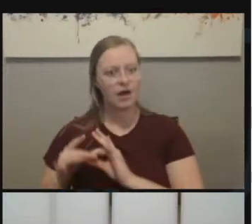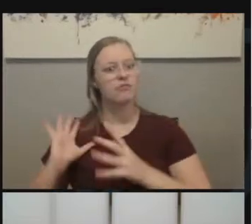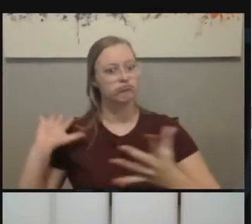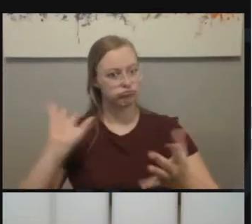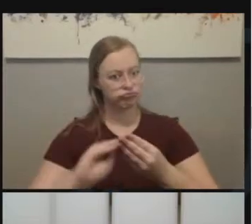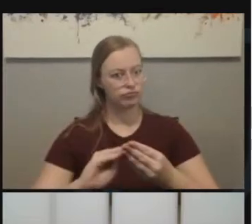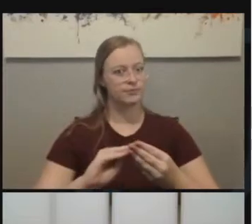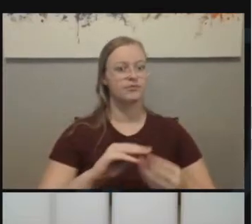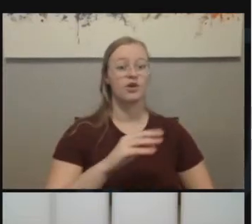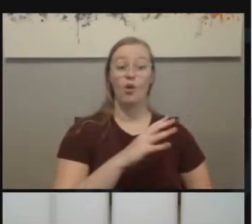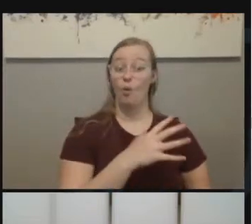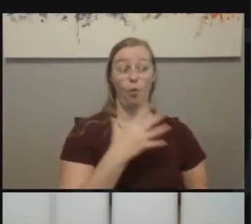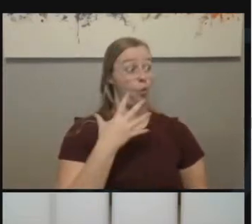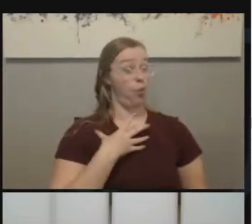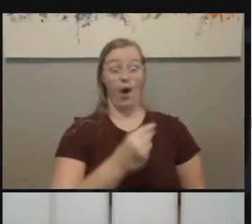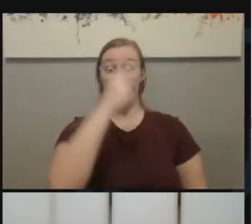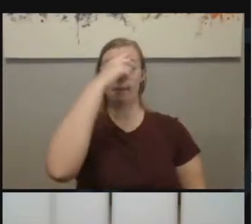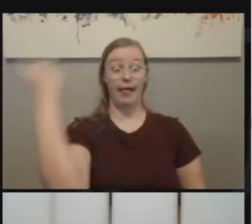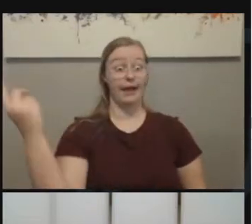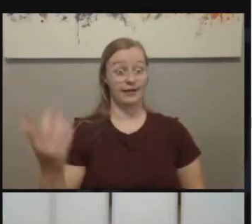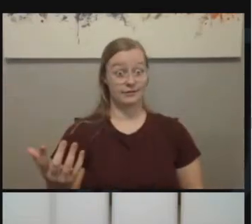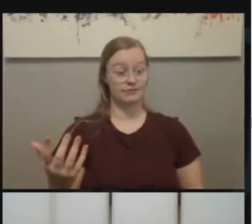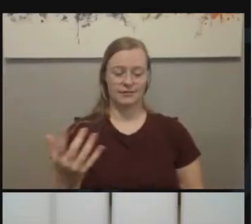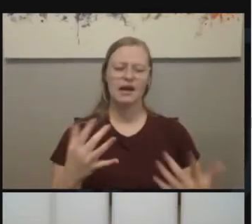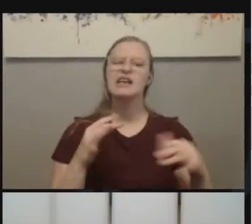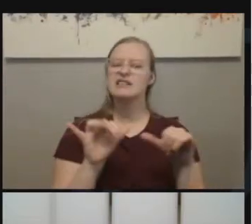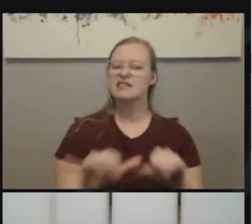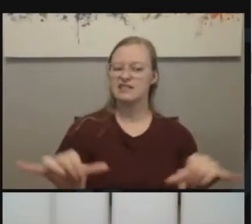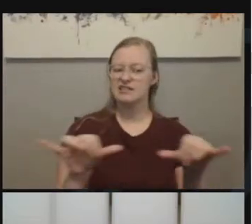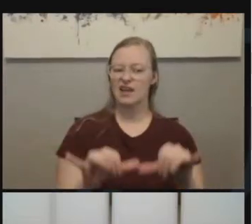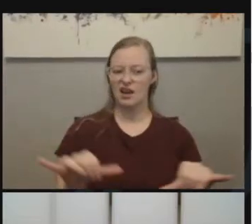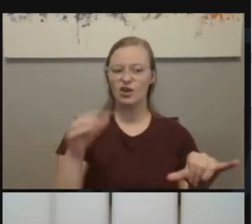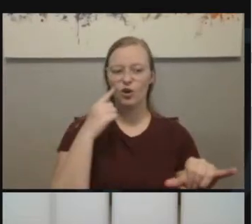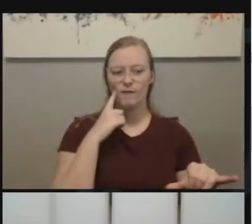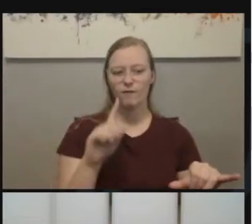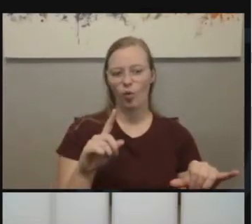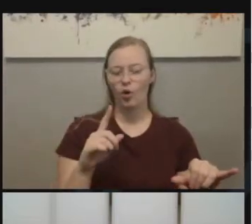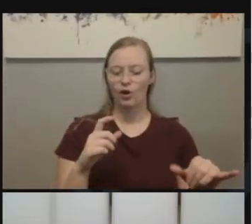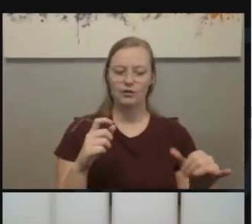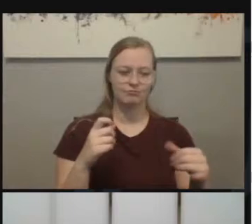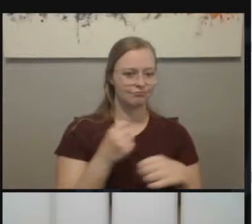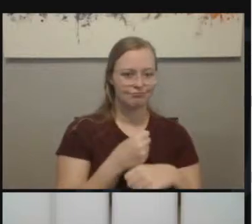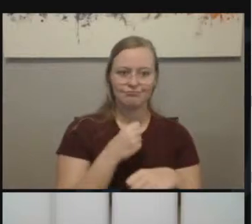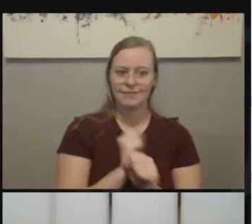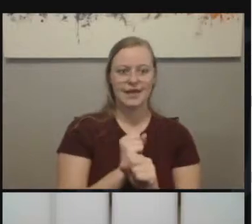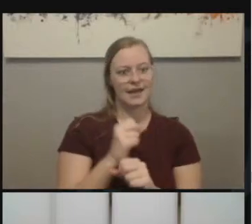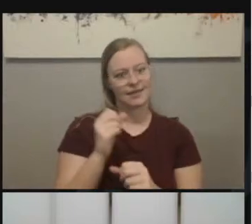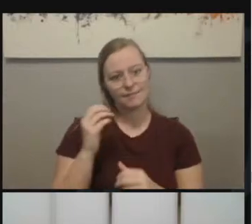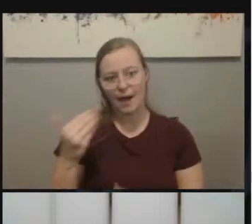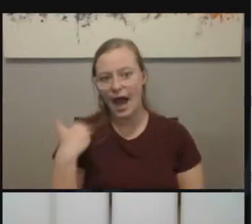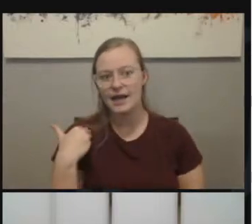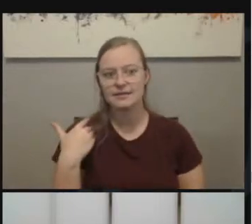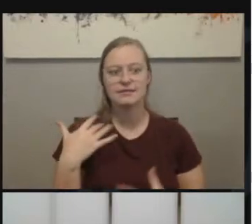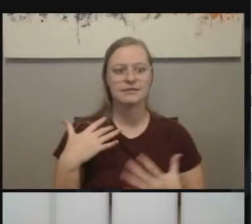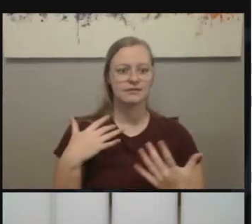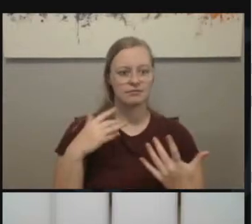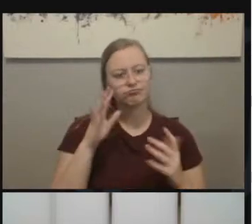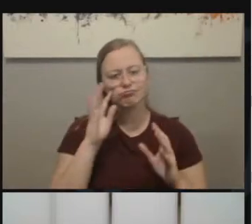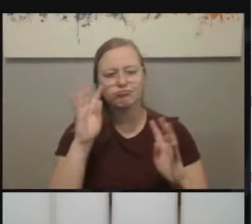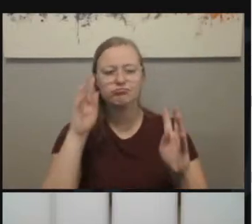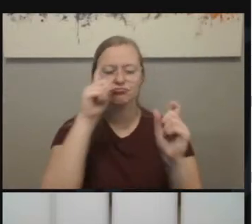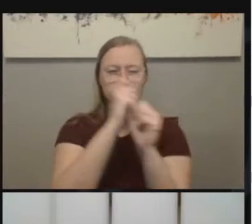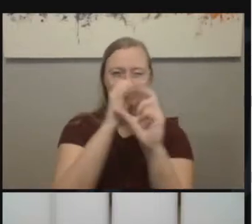and black, well, that is standard for recreating the past. The Lloyds,